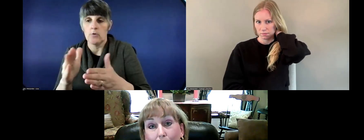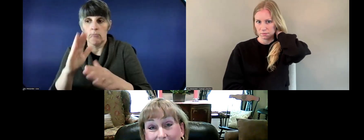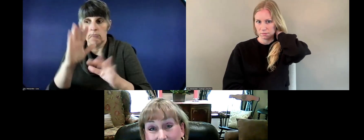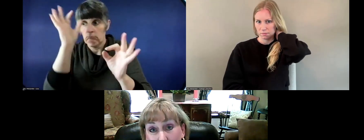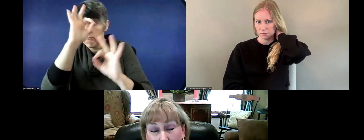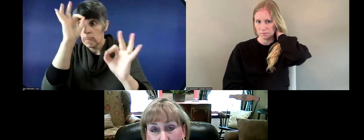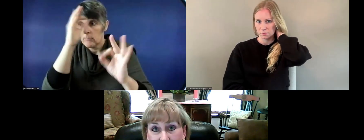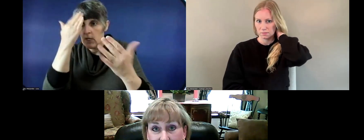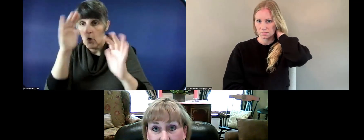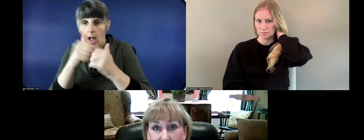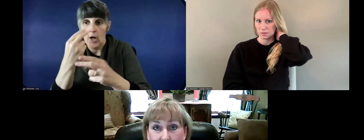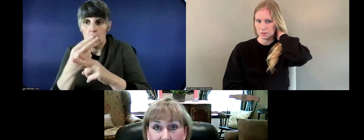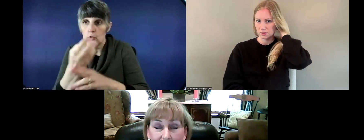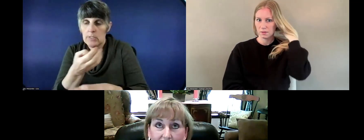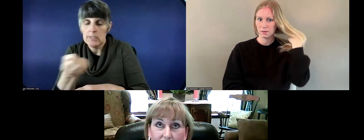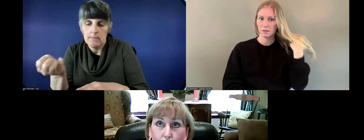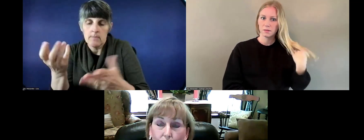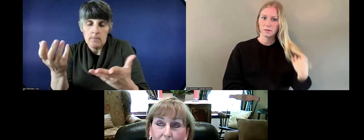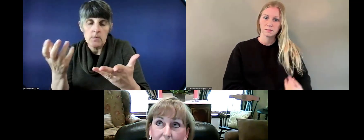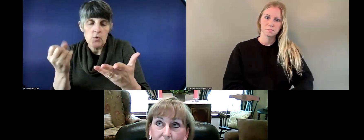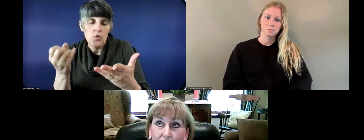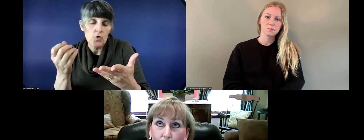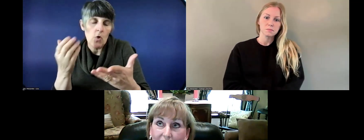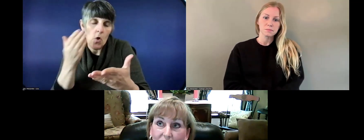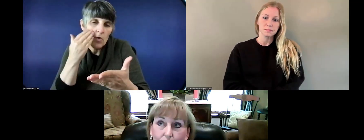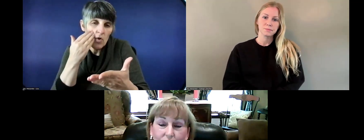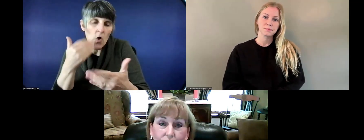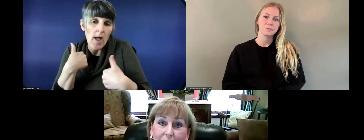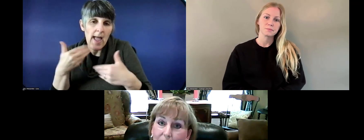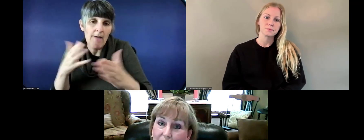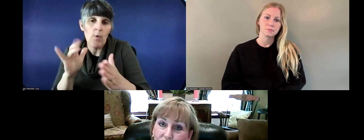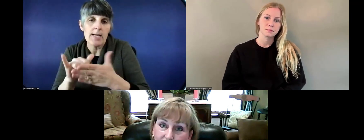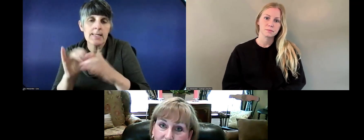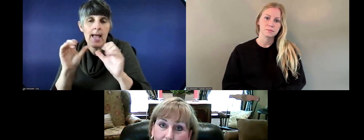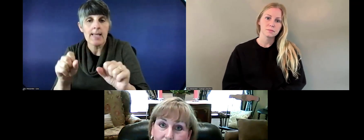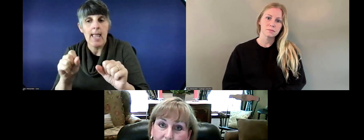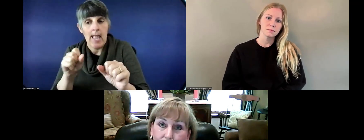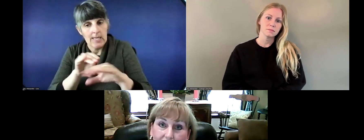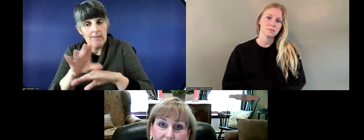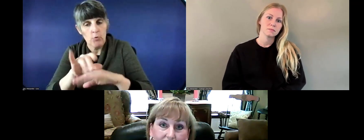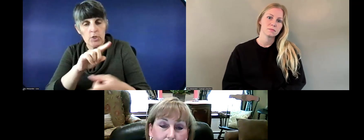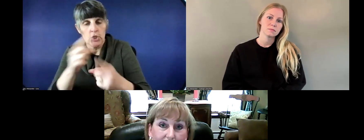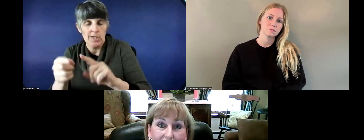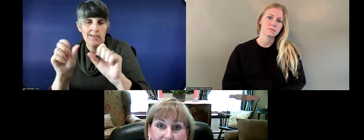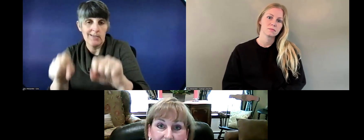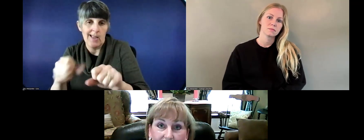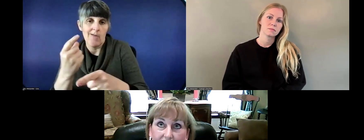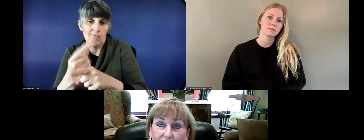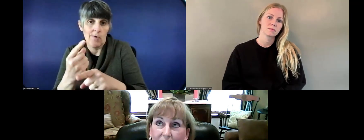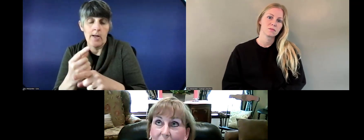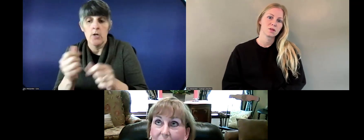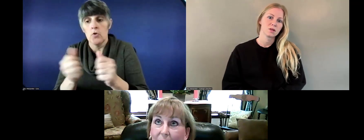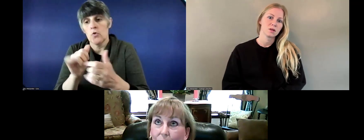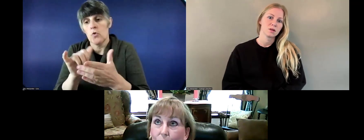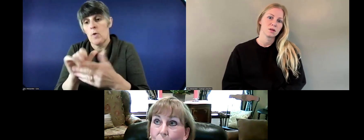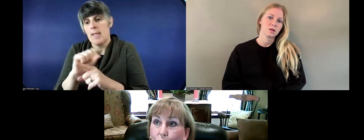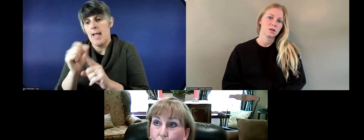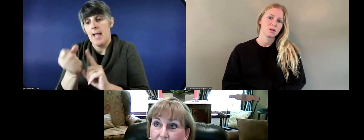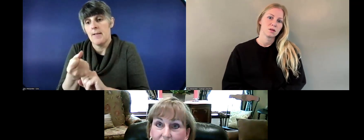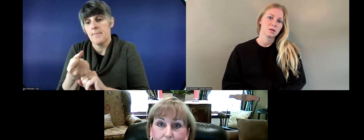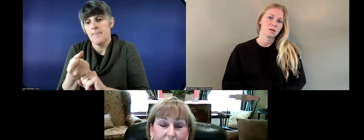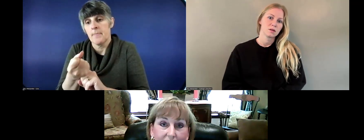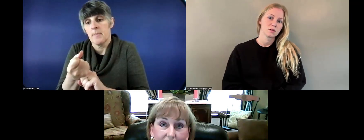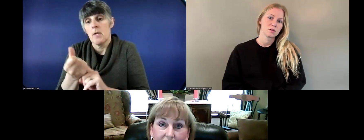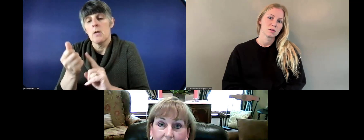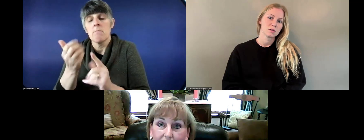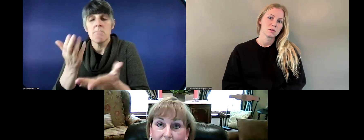necessarily know how to use the machines. So there are ways in which you can make change happen, right? So in that instance, that could